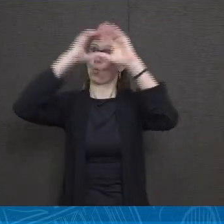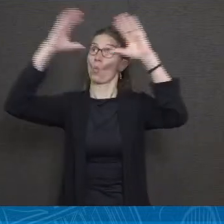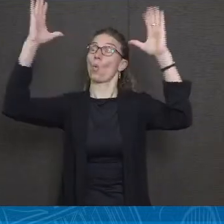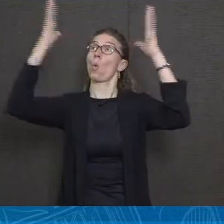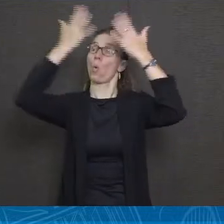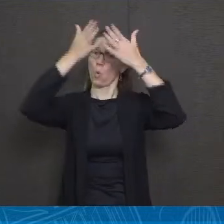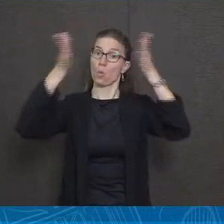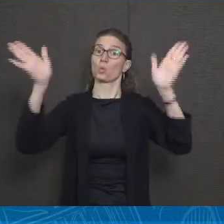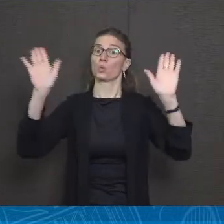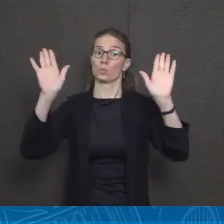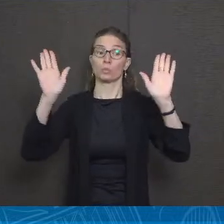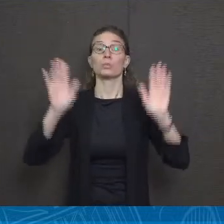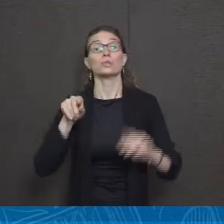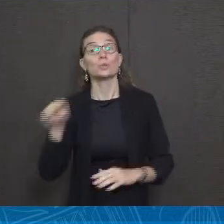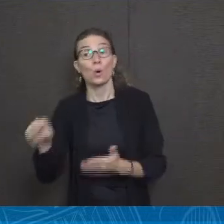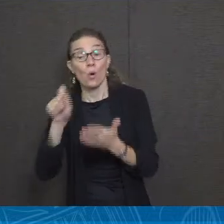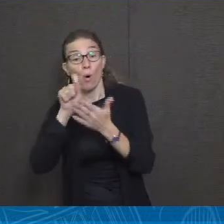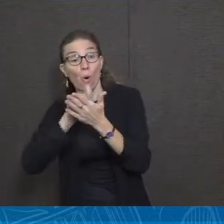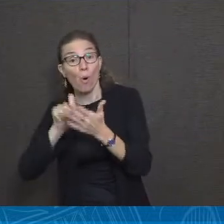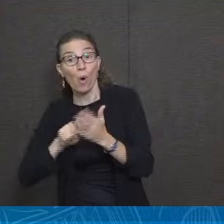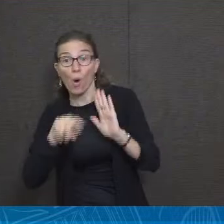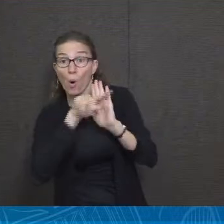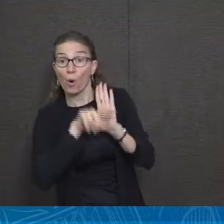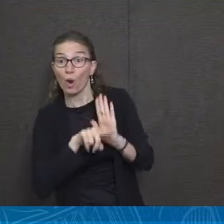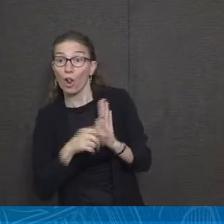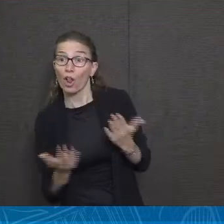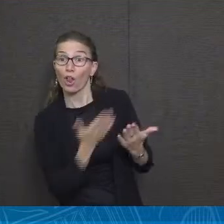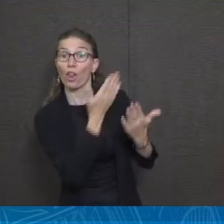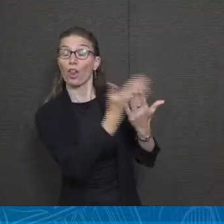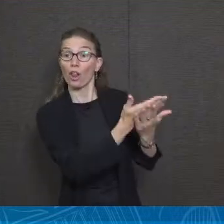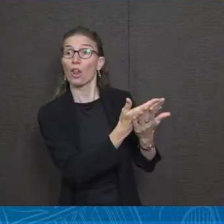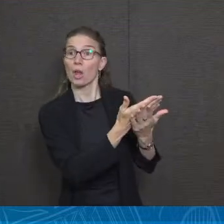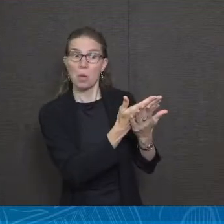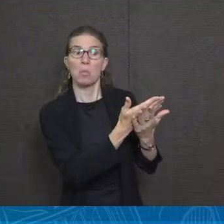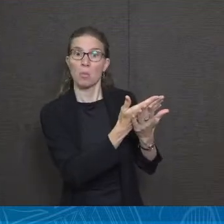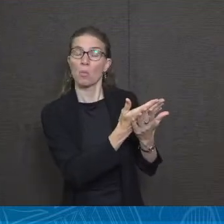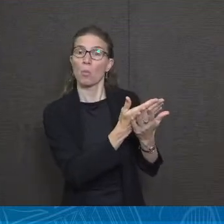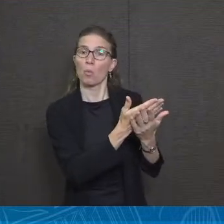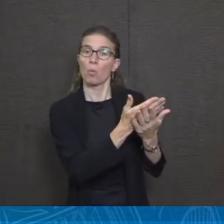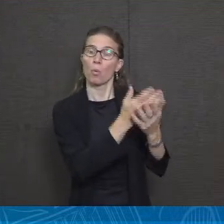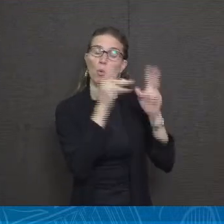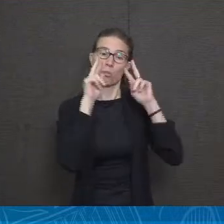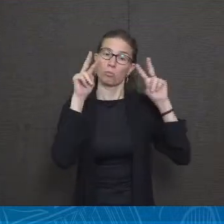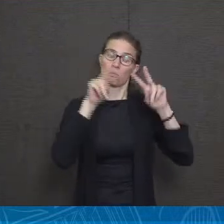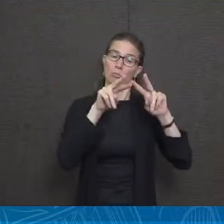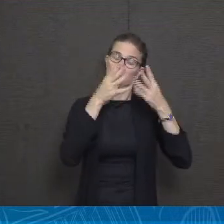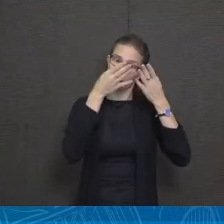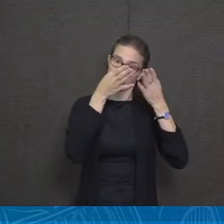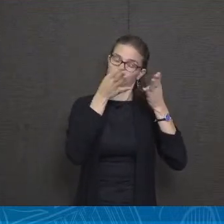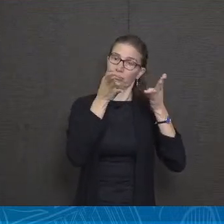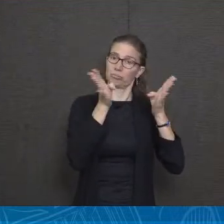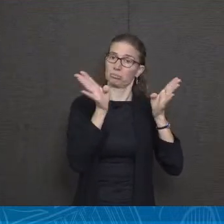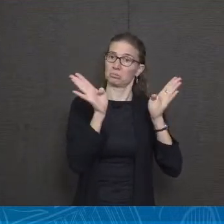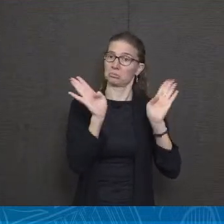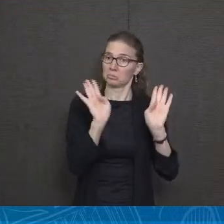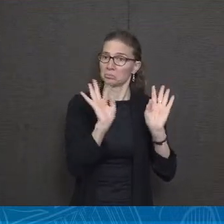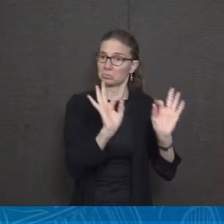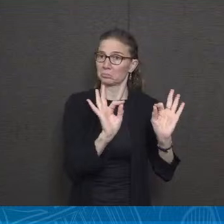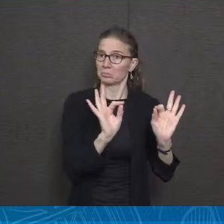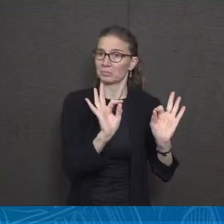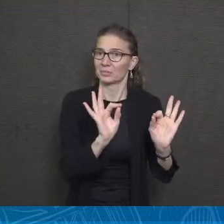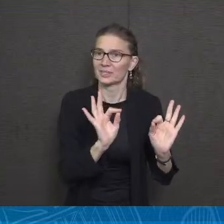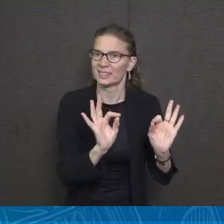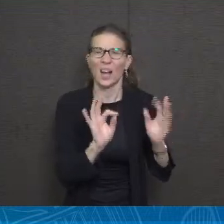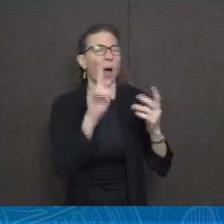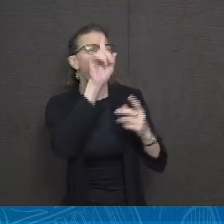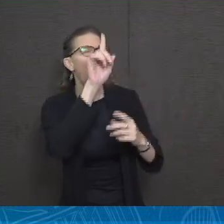draft articles reflecting that broader view. Particularly, I think the idea, as it was mentioned already, and I'm sorry I